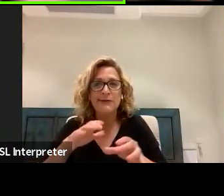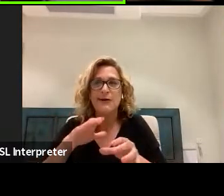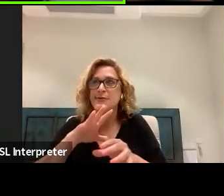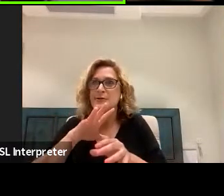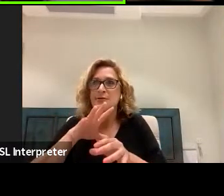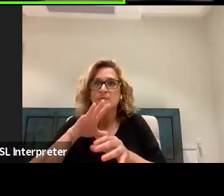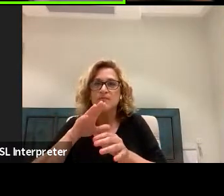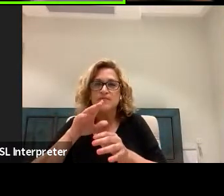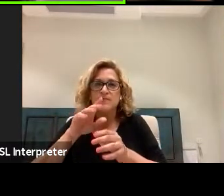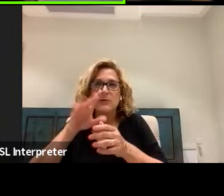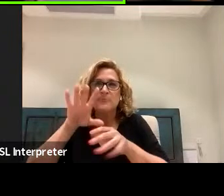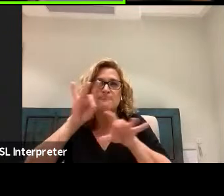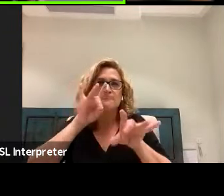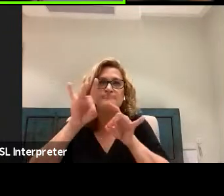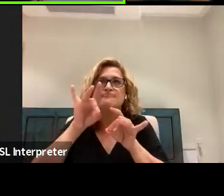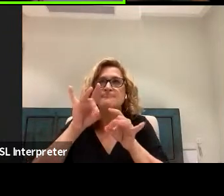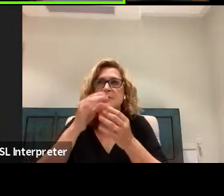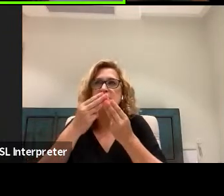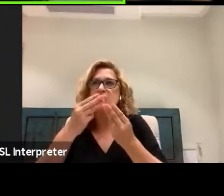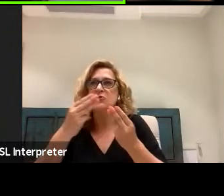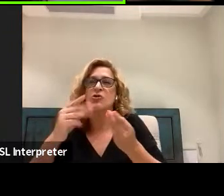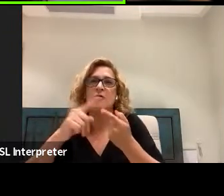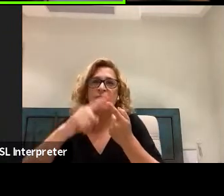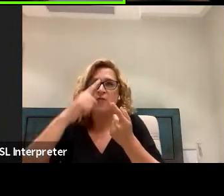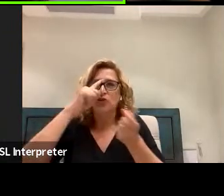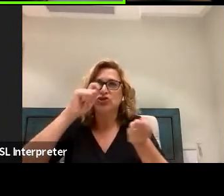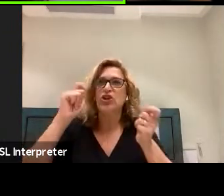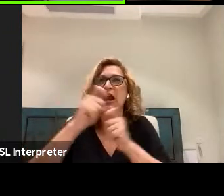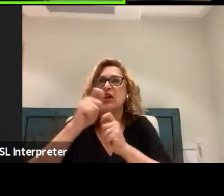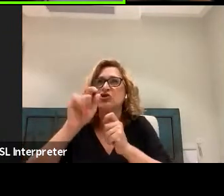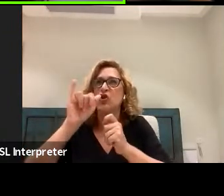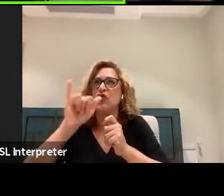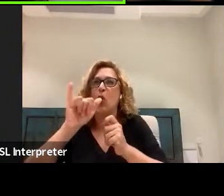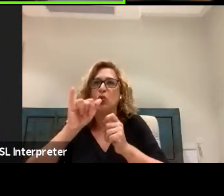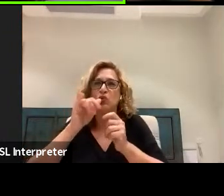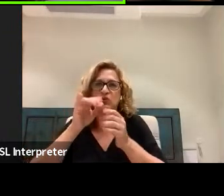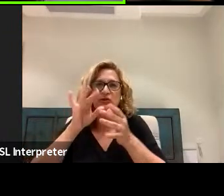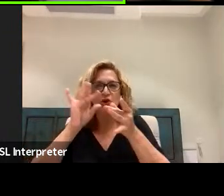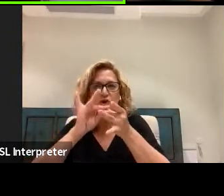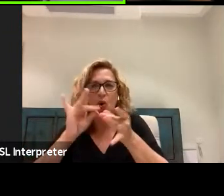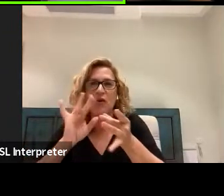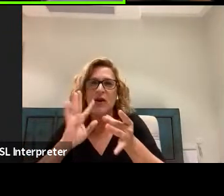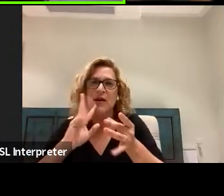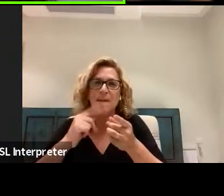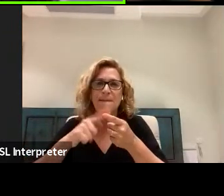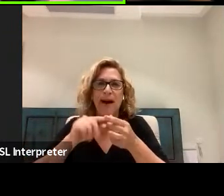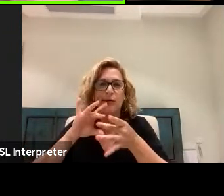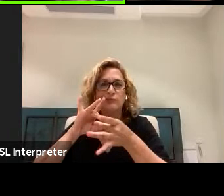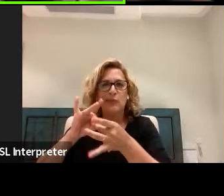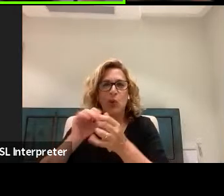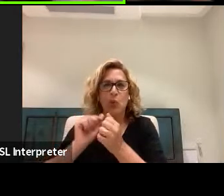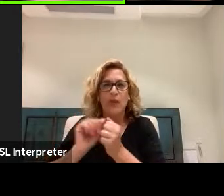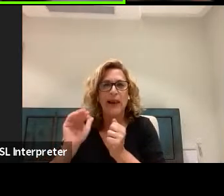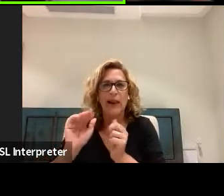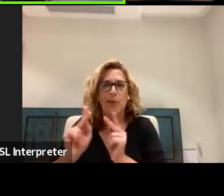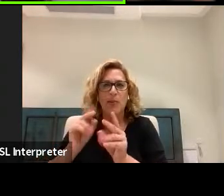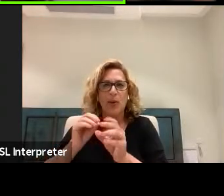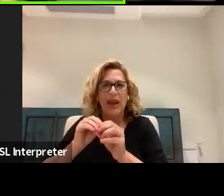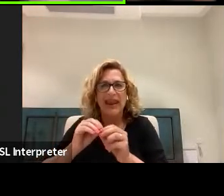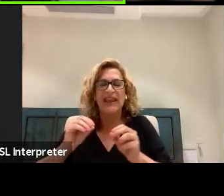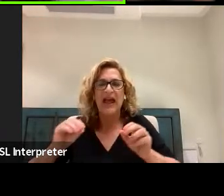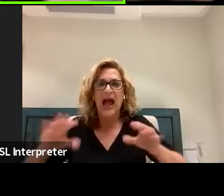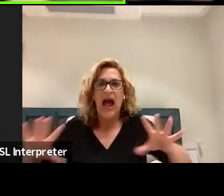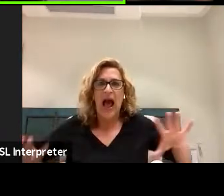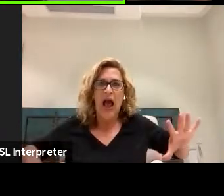like change those narratives and change those images of little people in Hollywood. I don't mind playing an